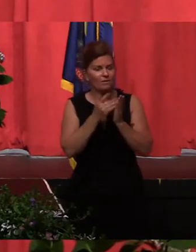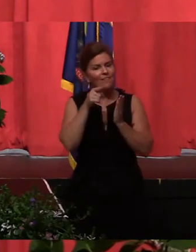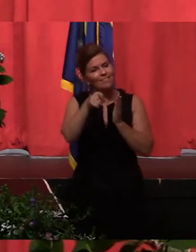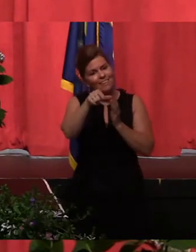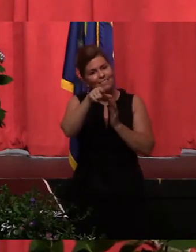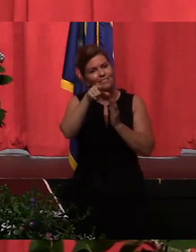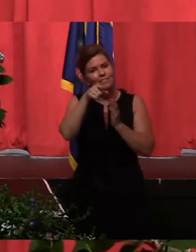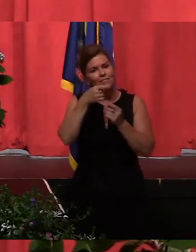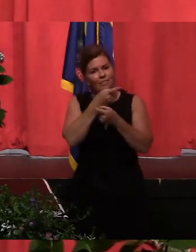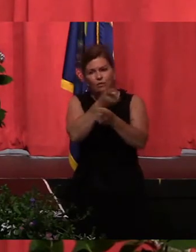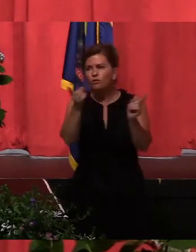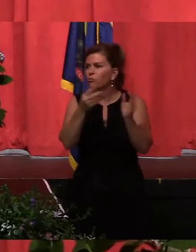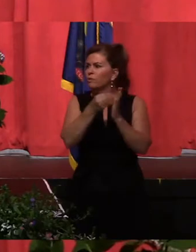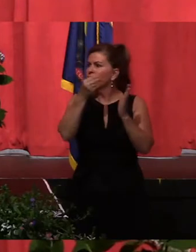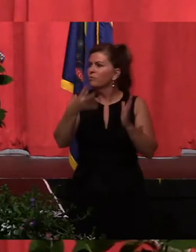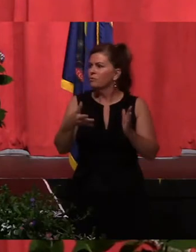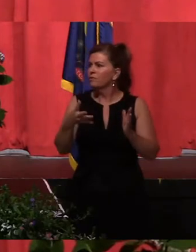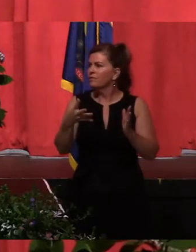Now,